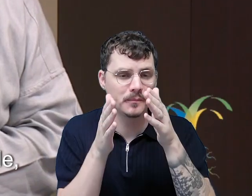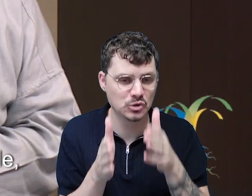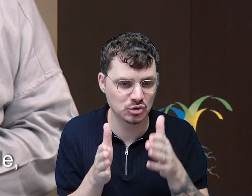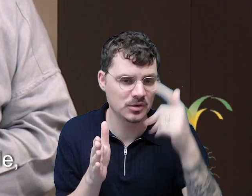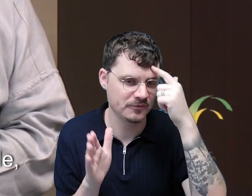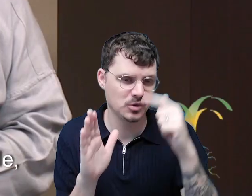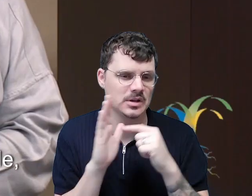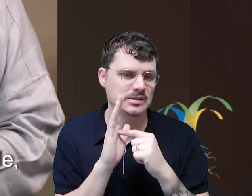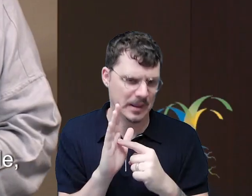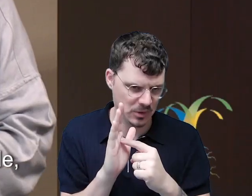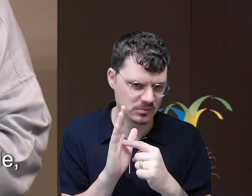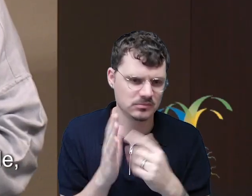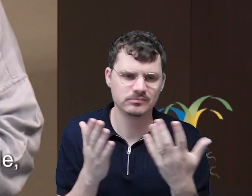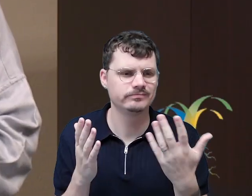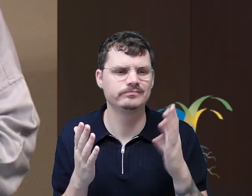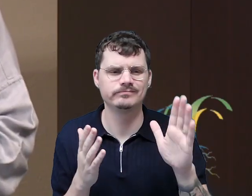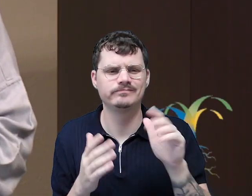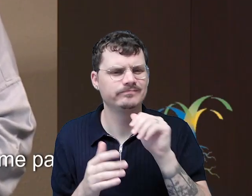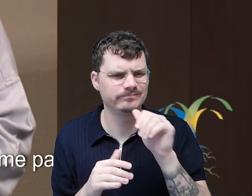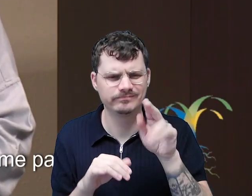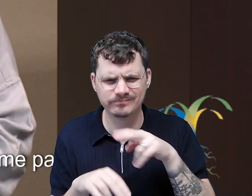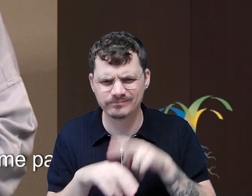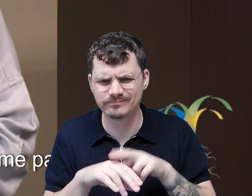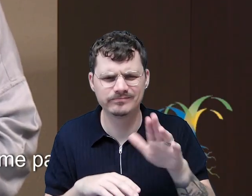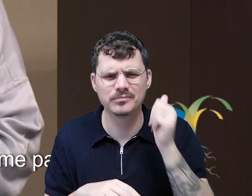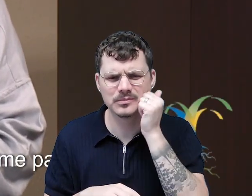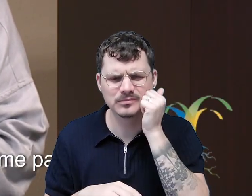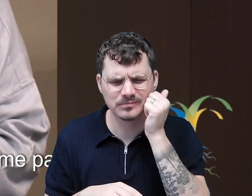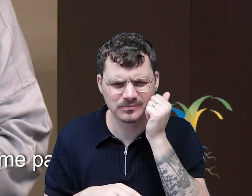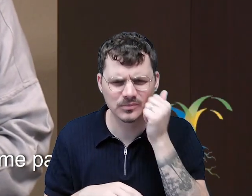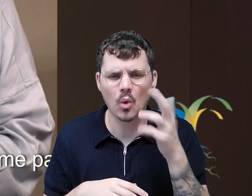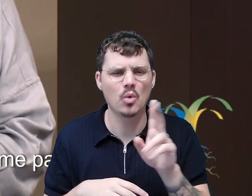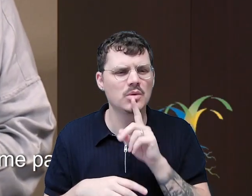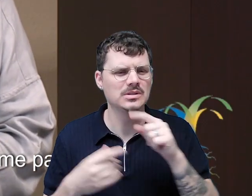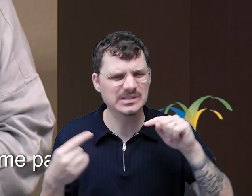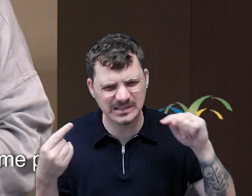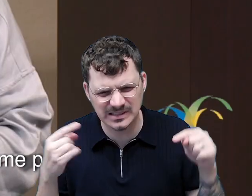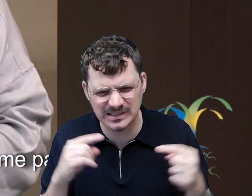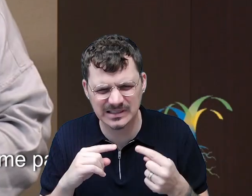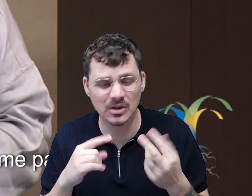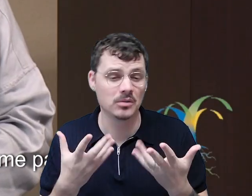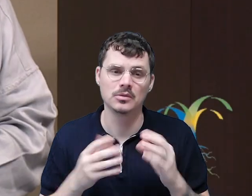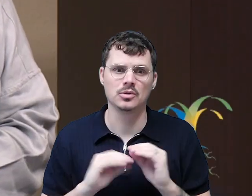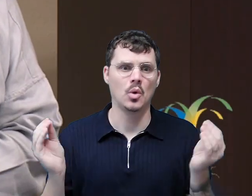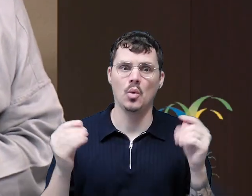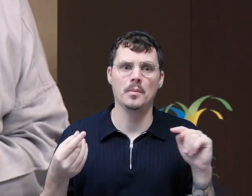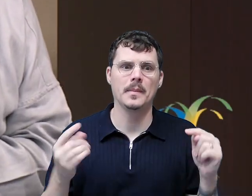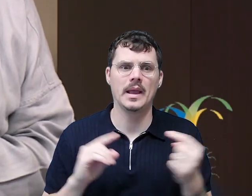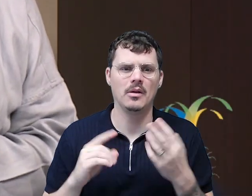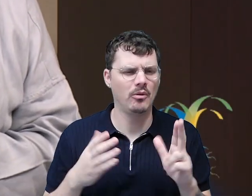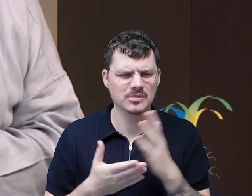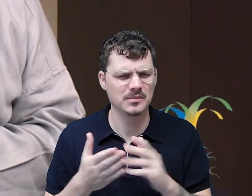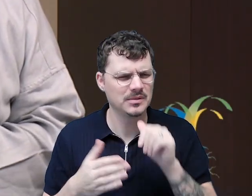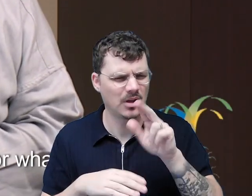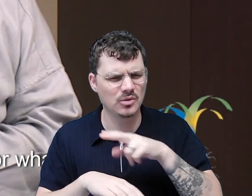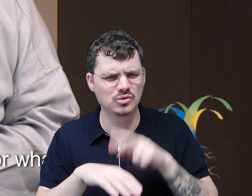So if a person has, for example, irregular menstrual periods or extreme pain or no pain